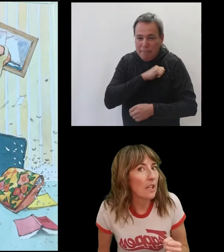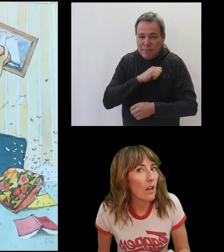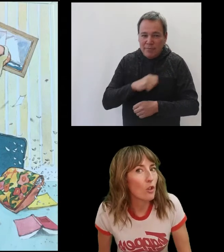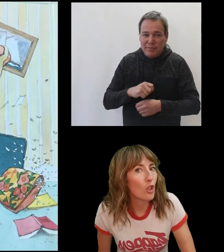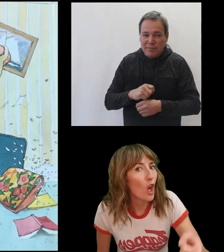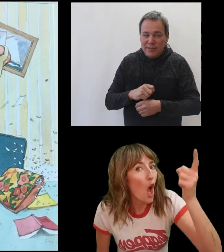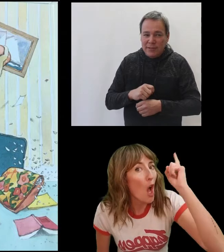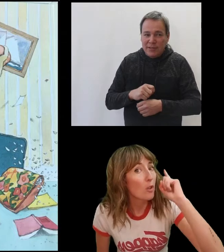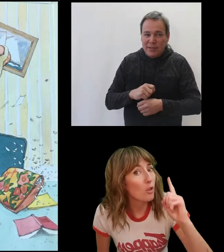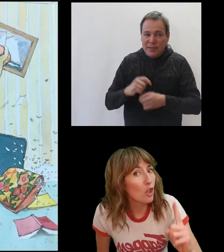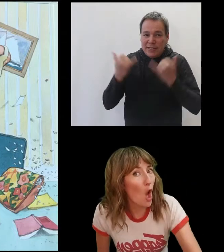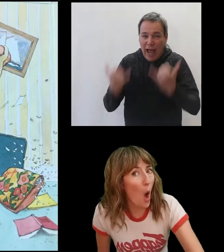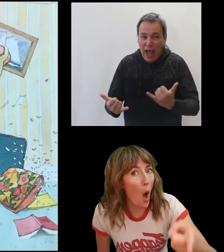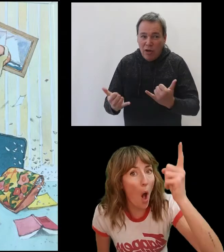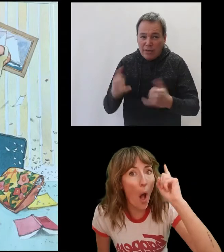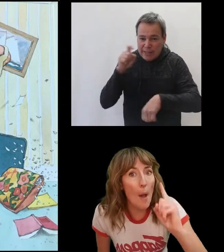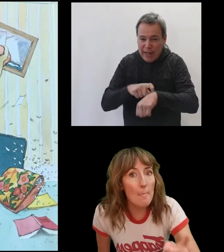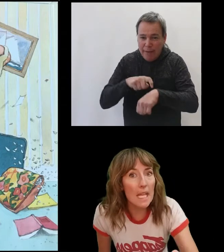yelled even louder,